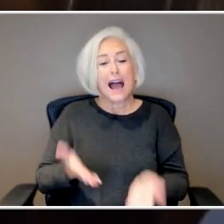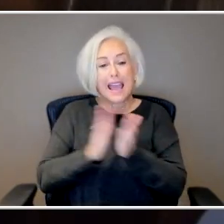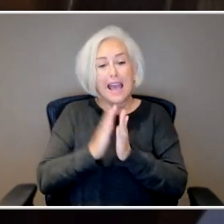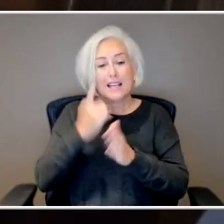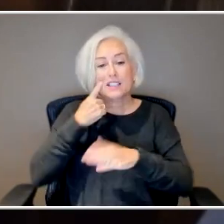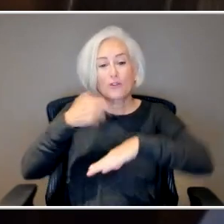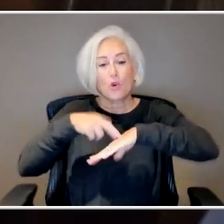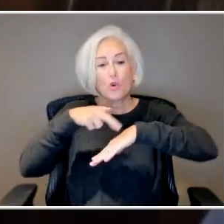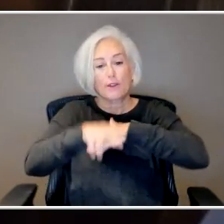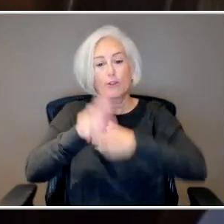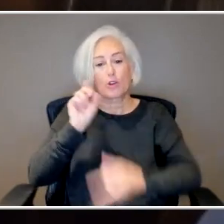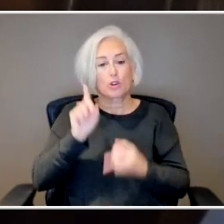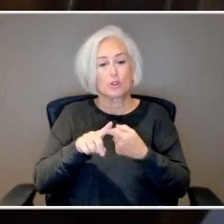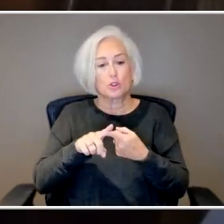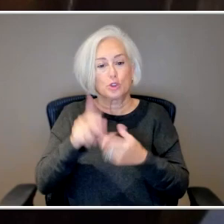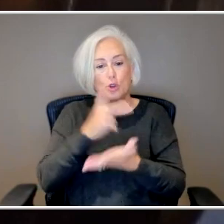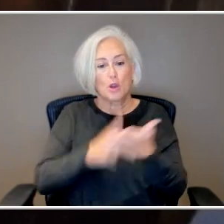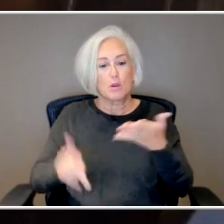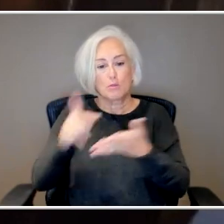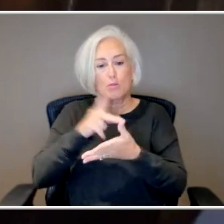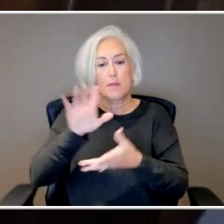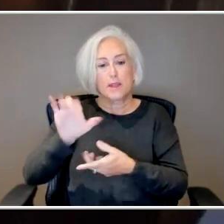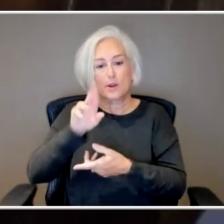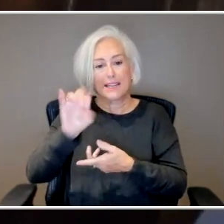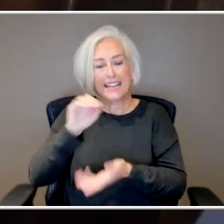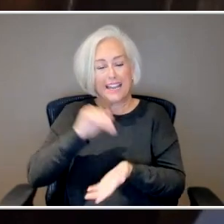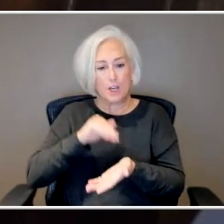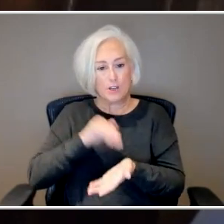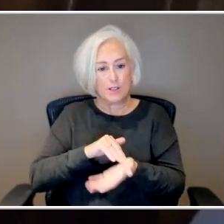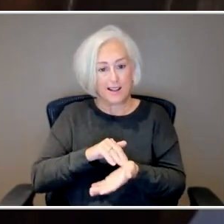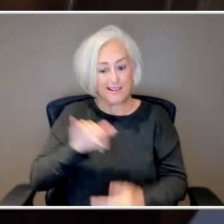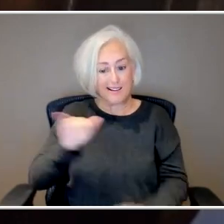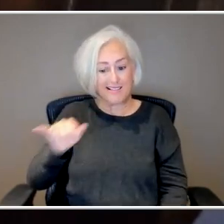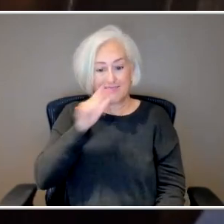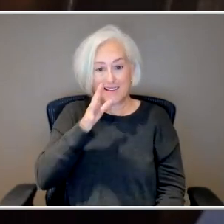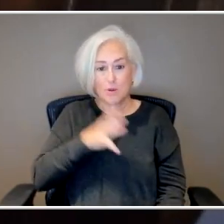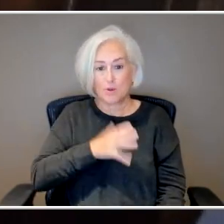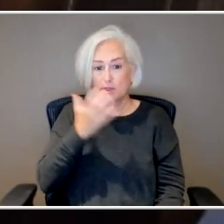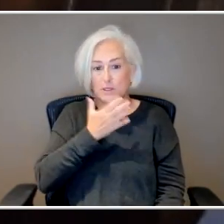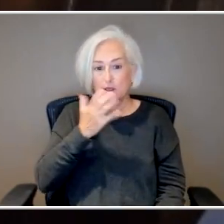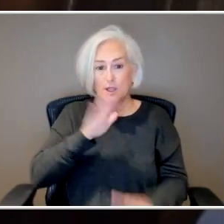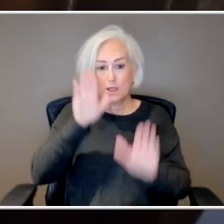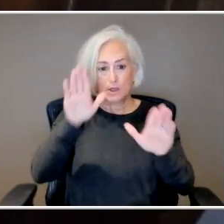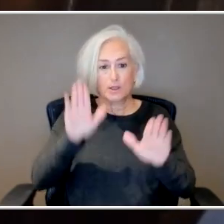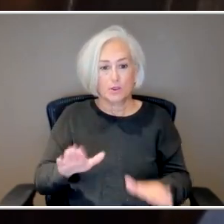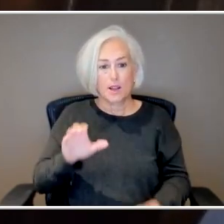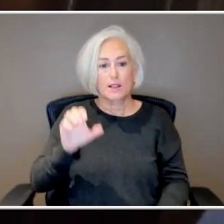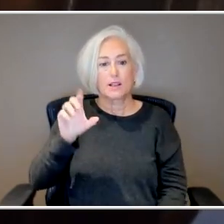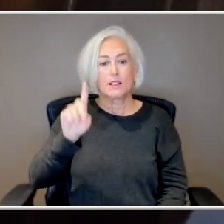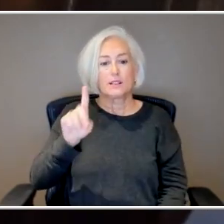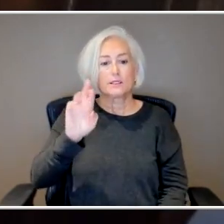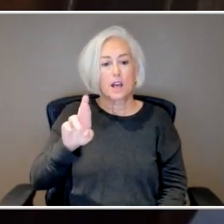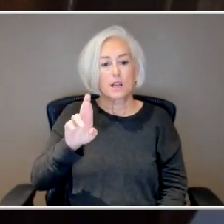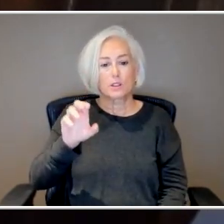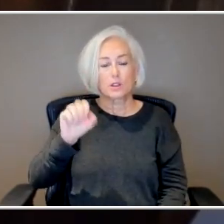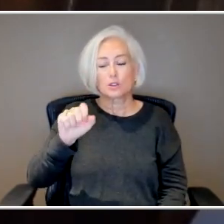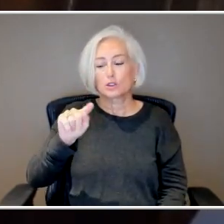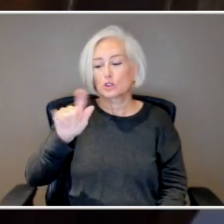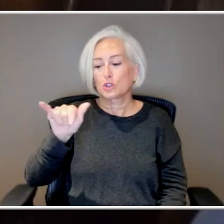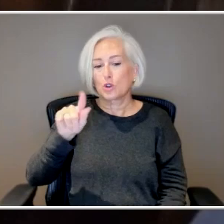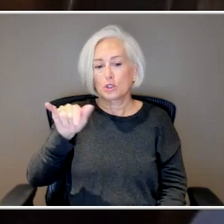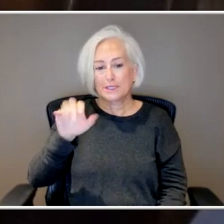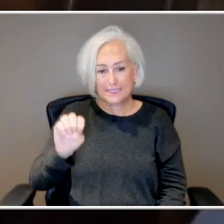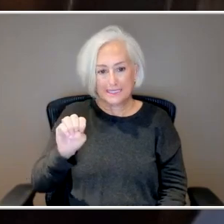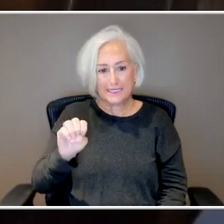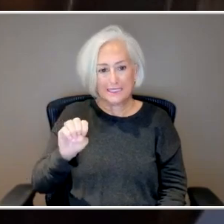to a primary care physician. She has been awesome. Her name is Dr. Stolte, Sarah Stolte, and she's